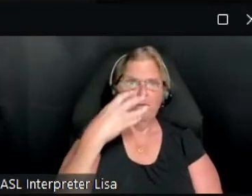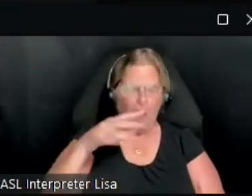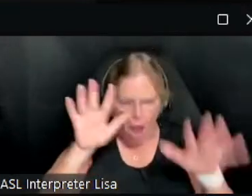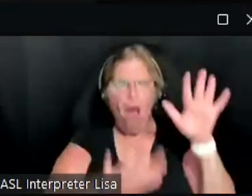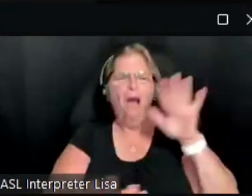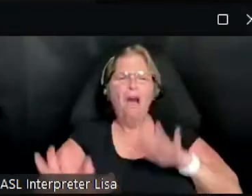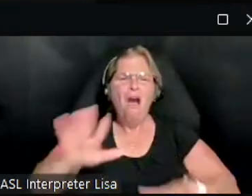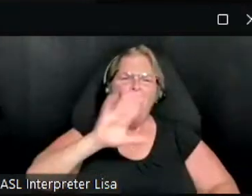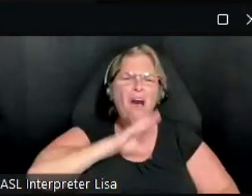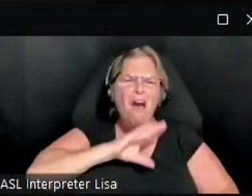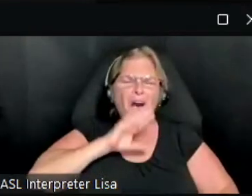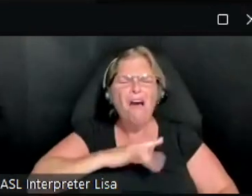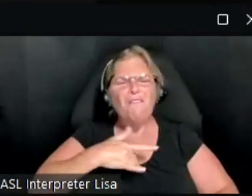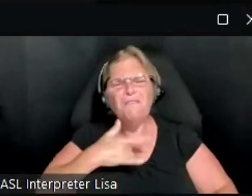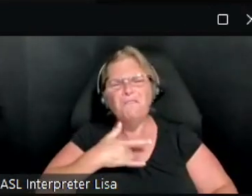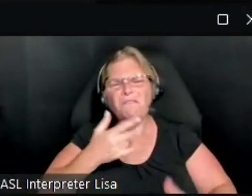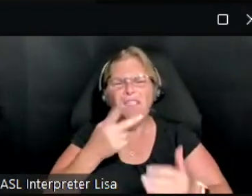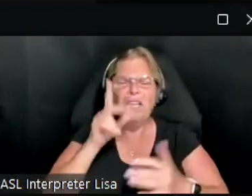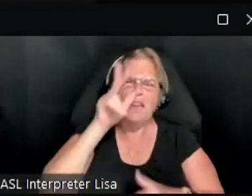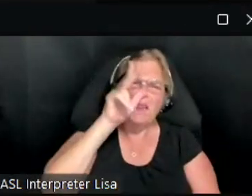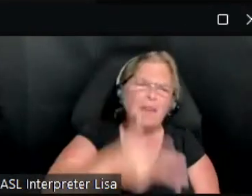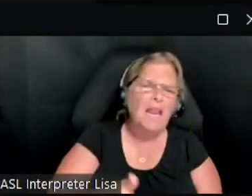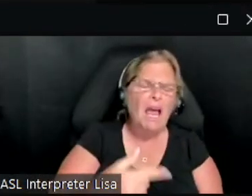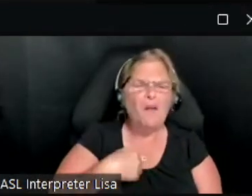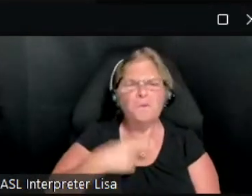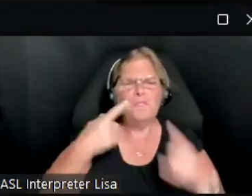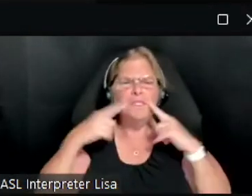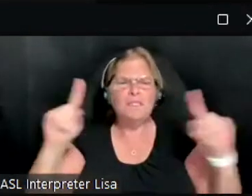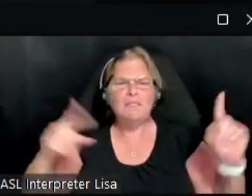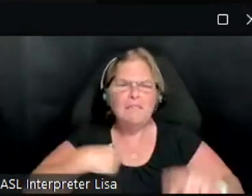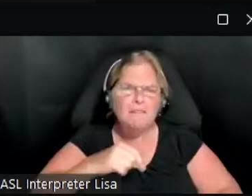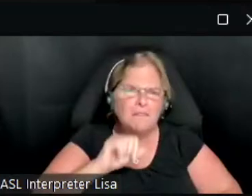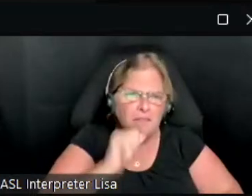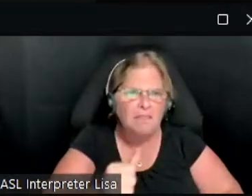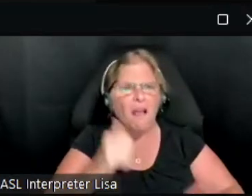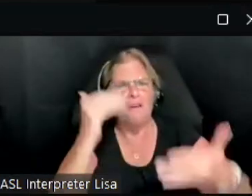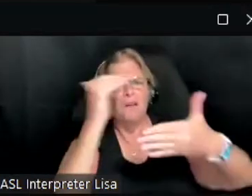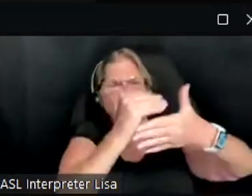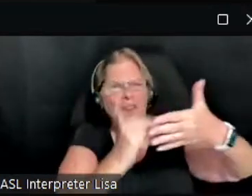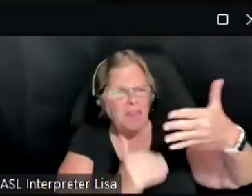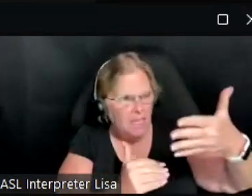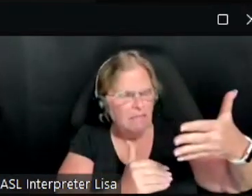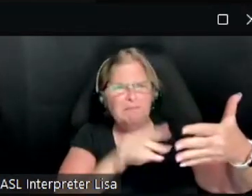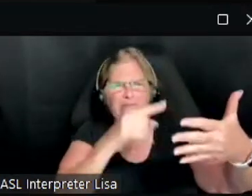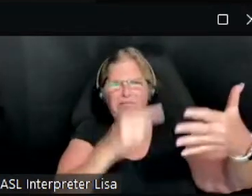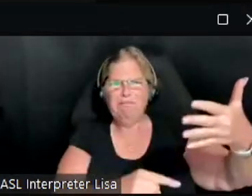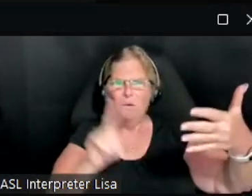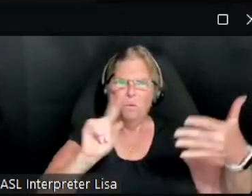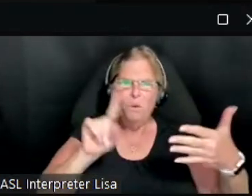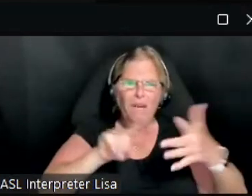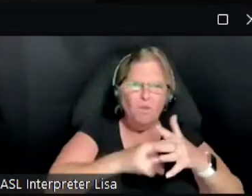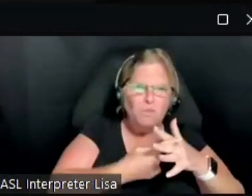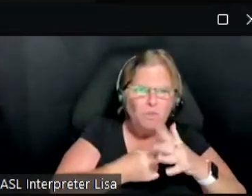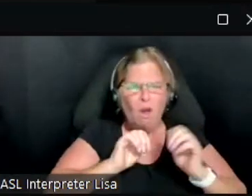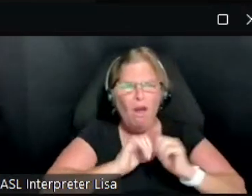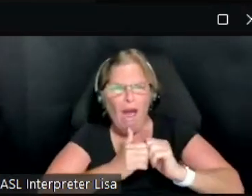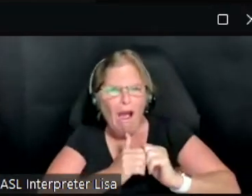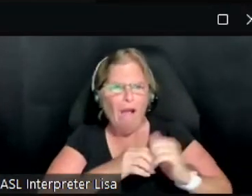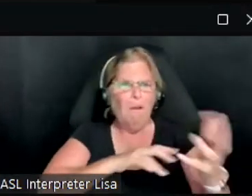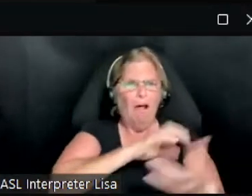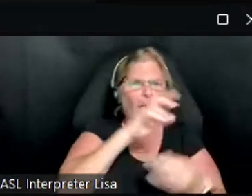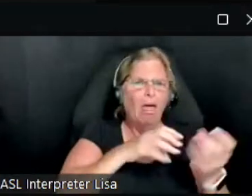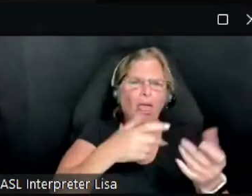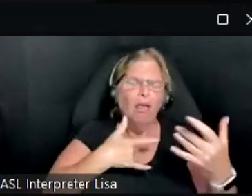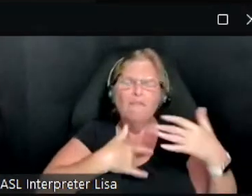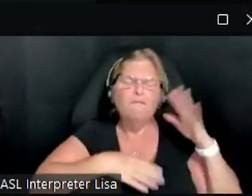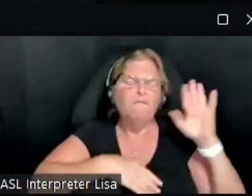feeling successful when they get a list of things they need to do differently, but they don't know how or where to begin. And we know that